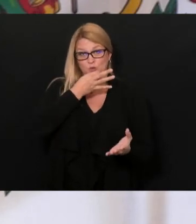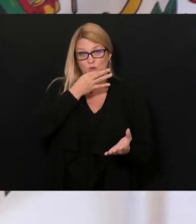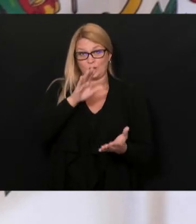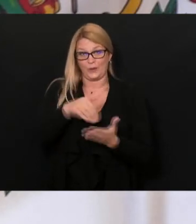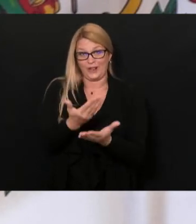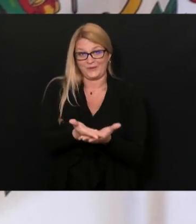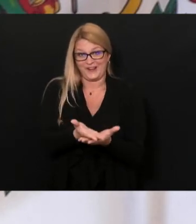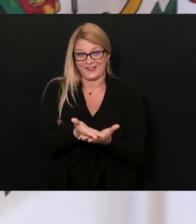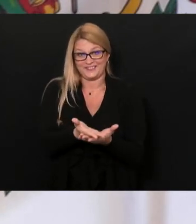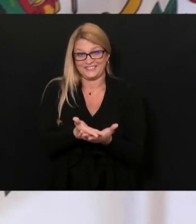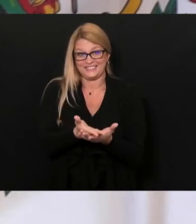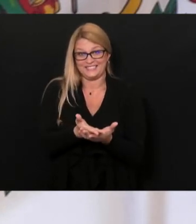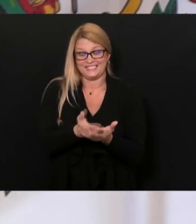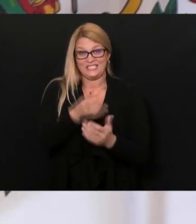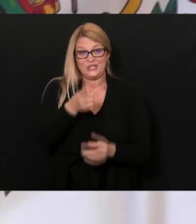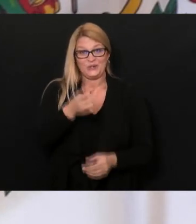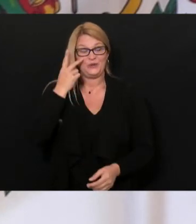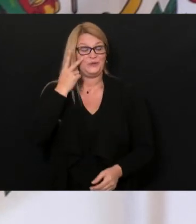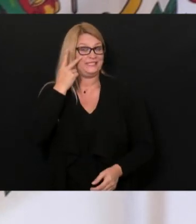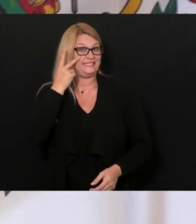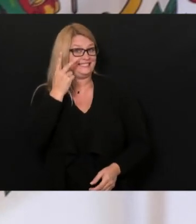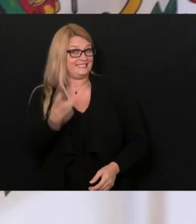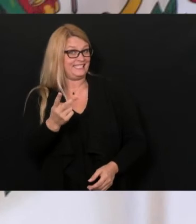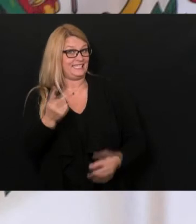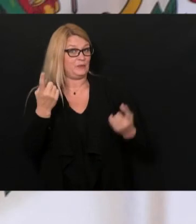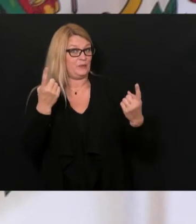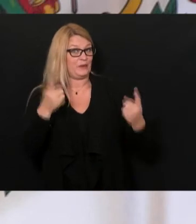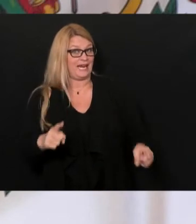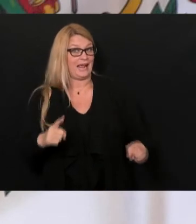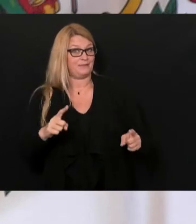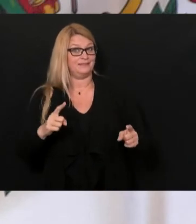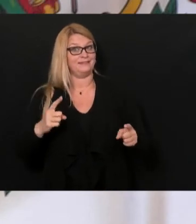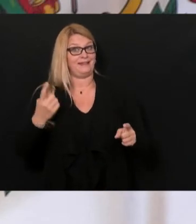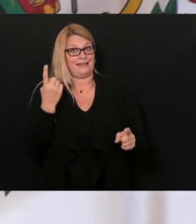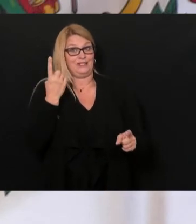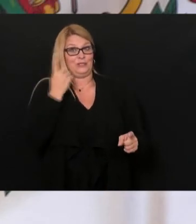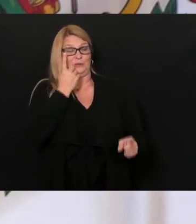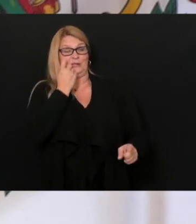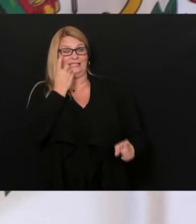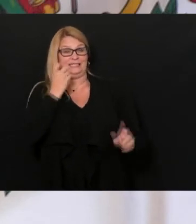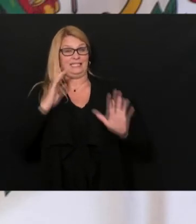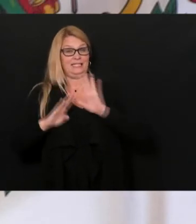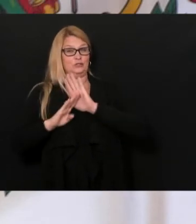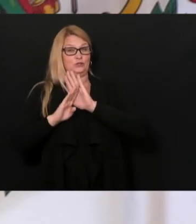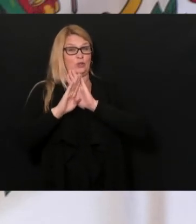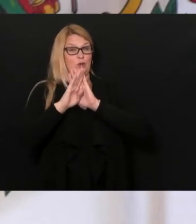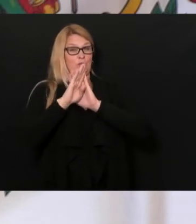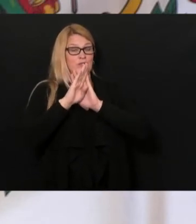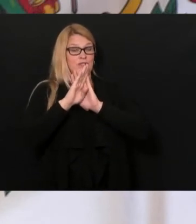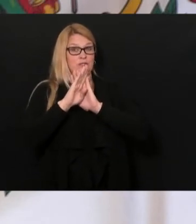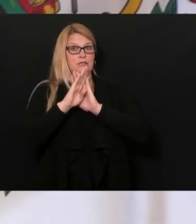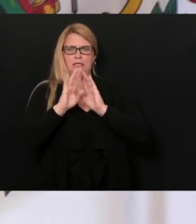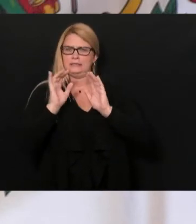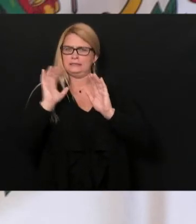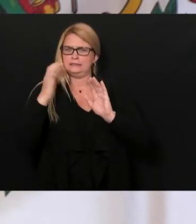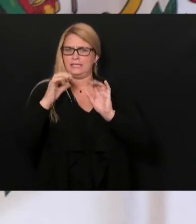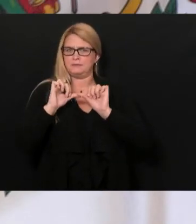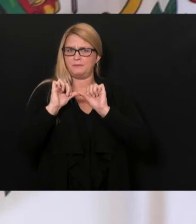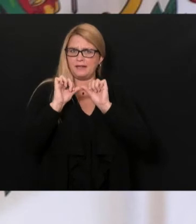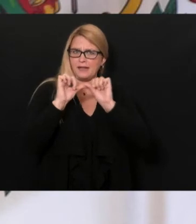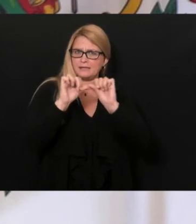the length and the duration of this last surge. It's lasting longer than what we thought. You know, you see